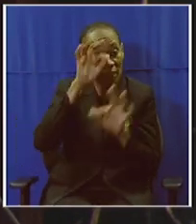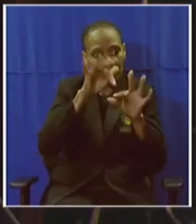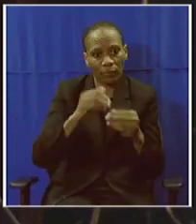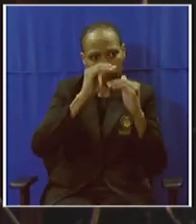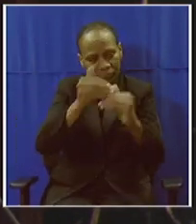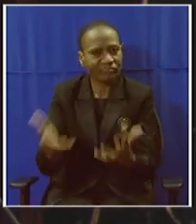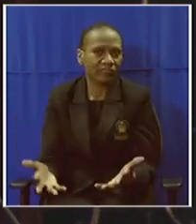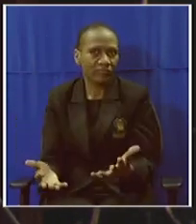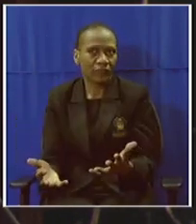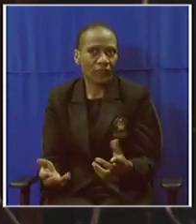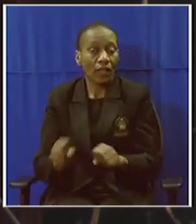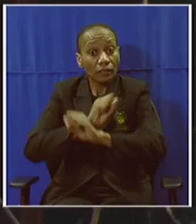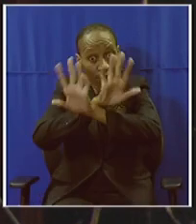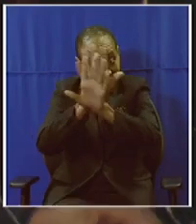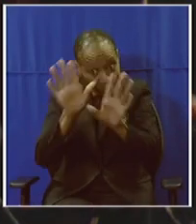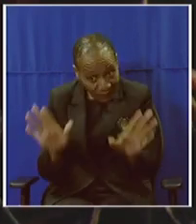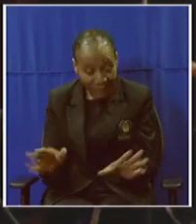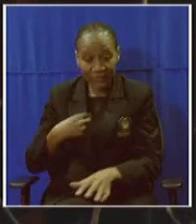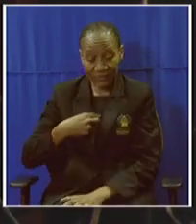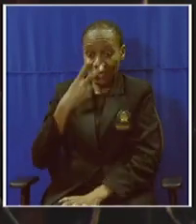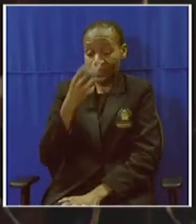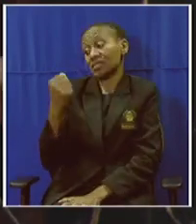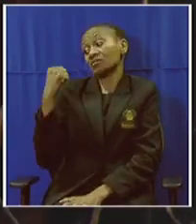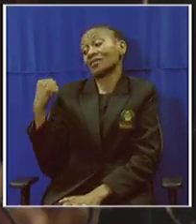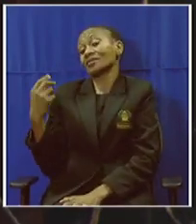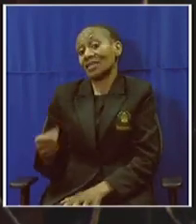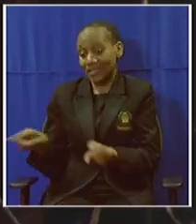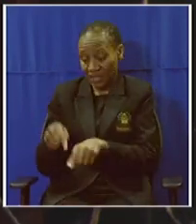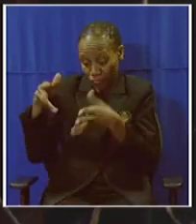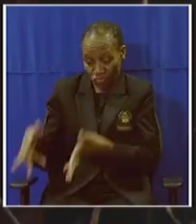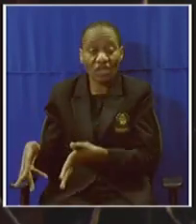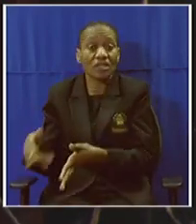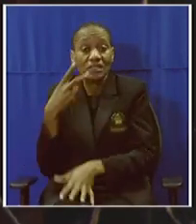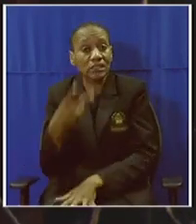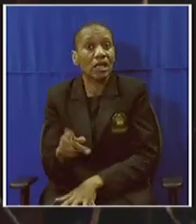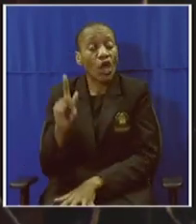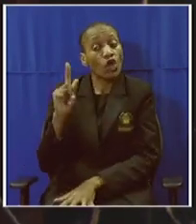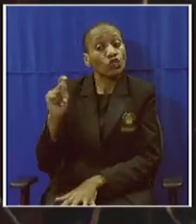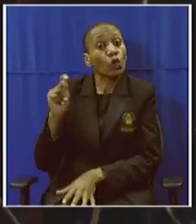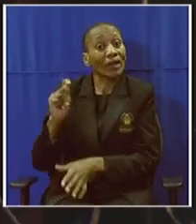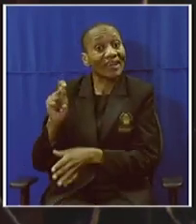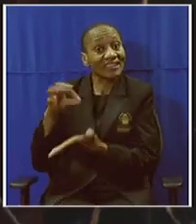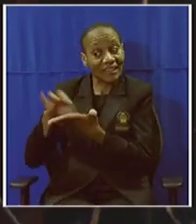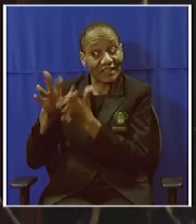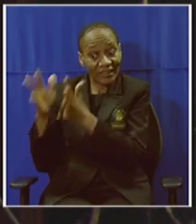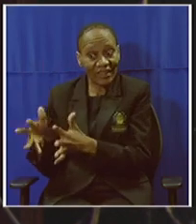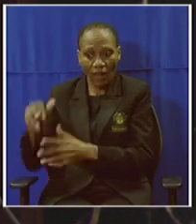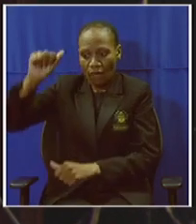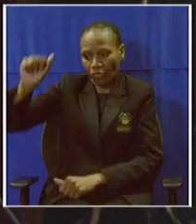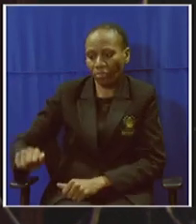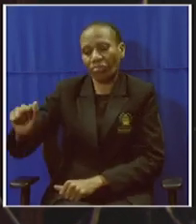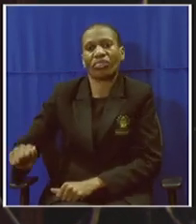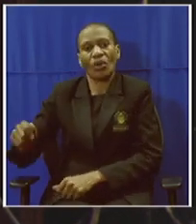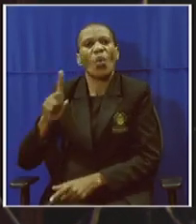Africans. As clearly demonstrated yesterday and today, the toilet cleaner has already flushed down the